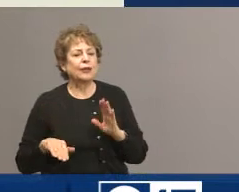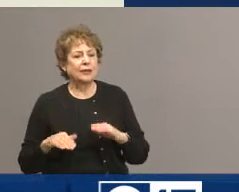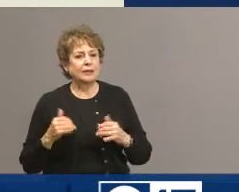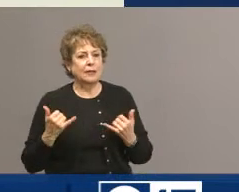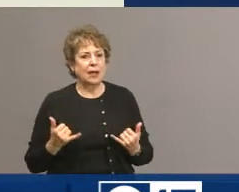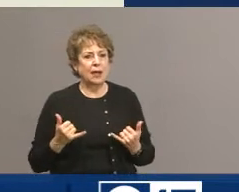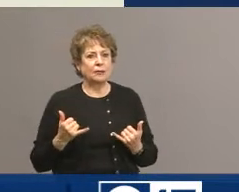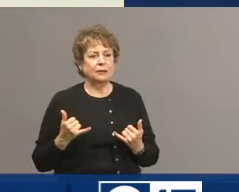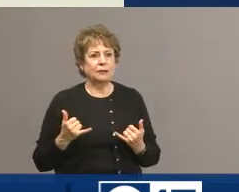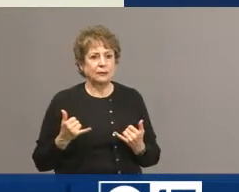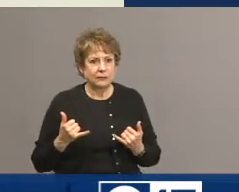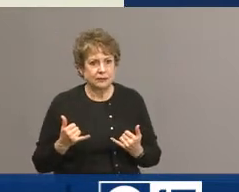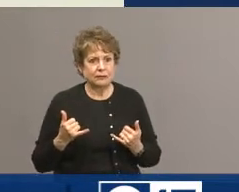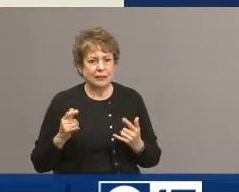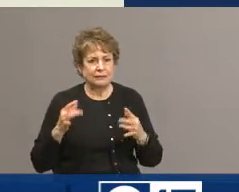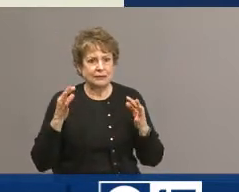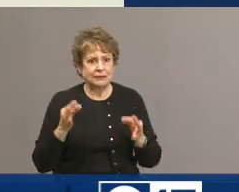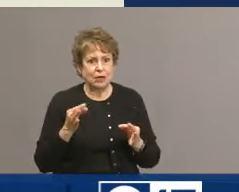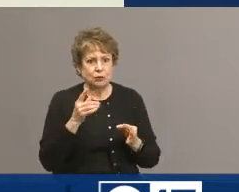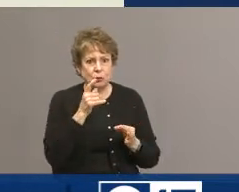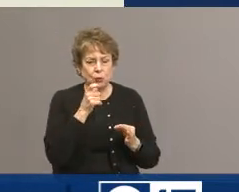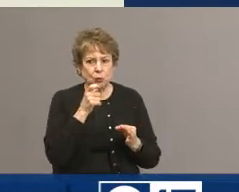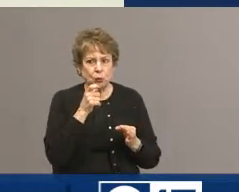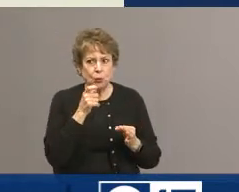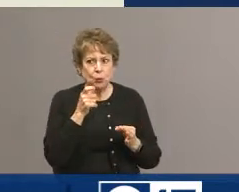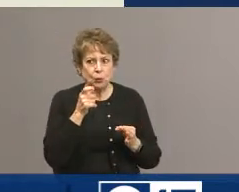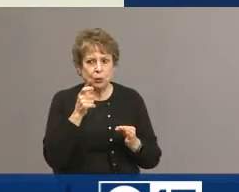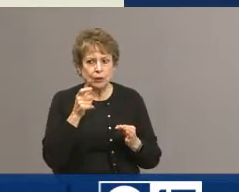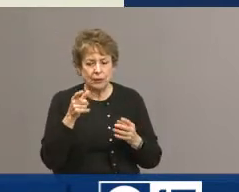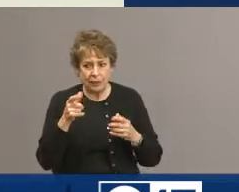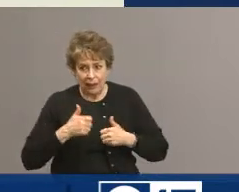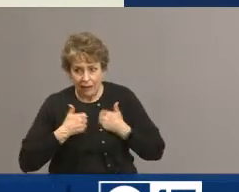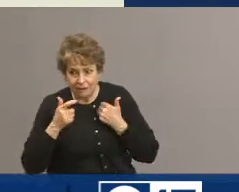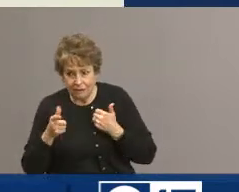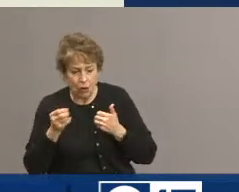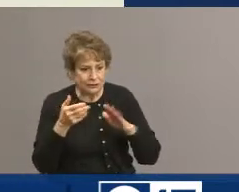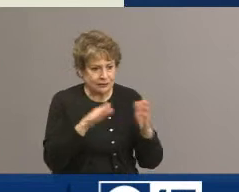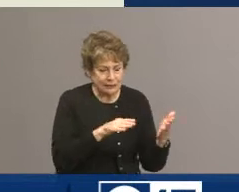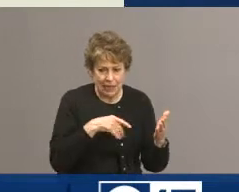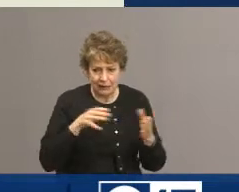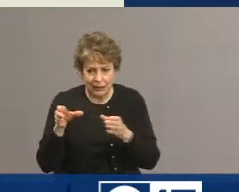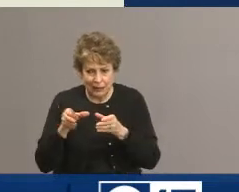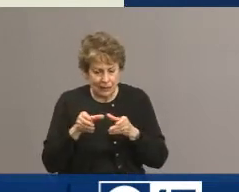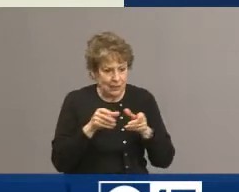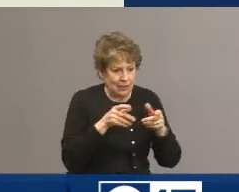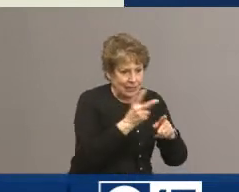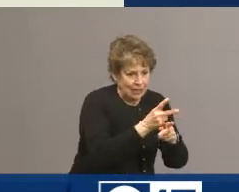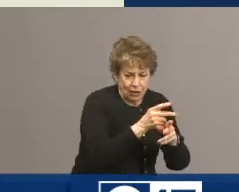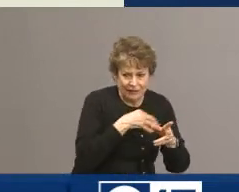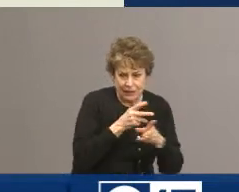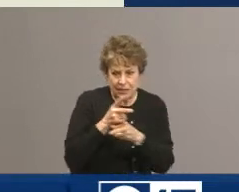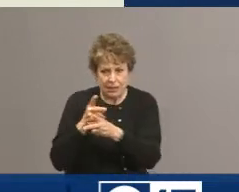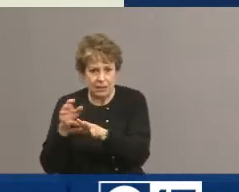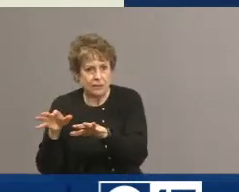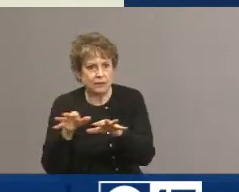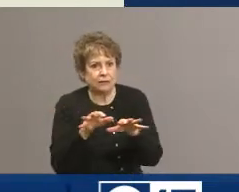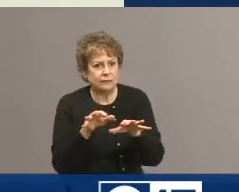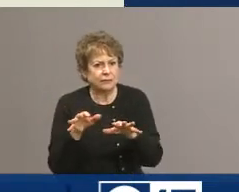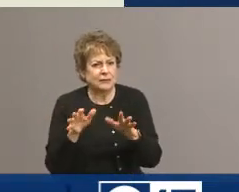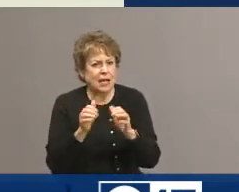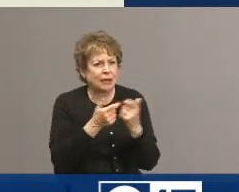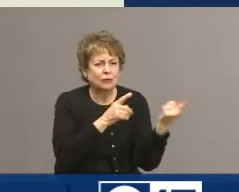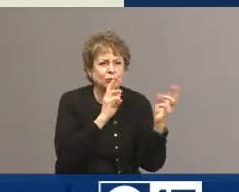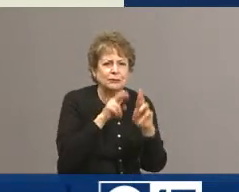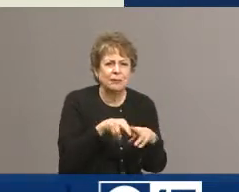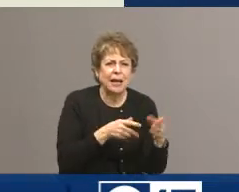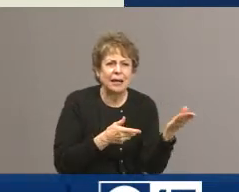say is we've been focused for 3 months for what is coming at us right now. Of course, you're